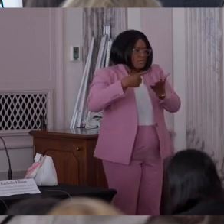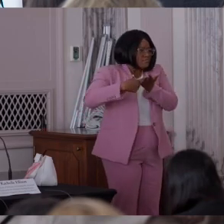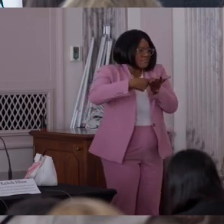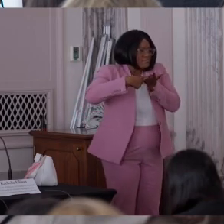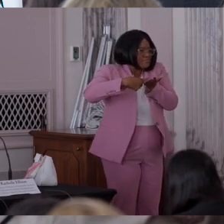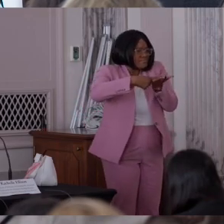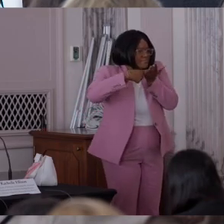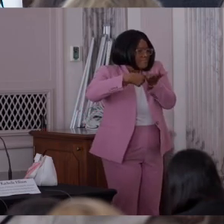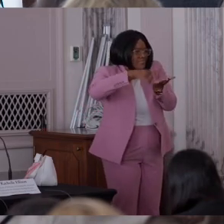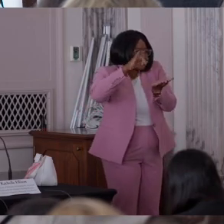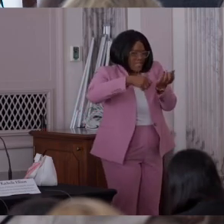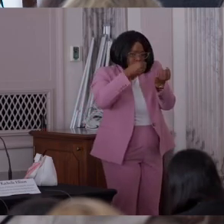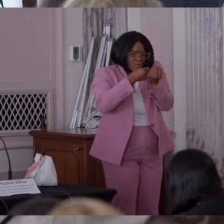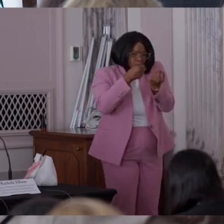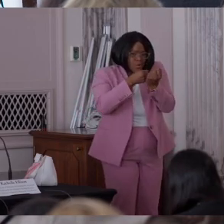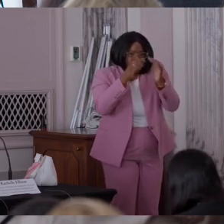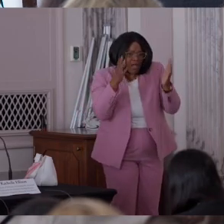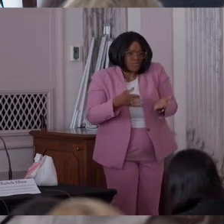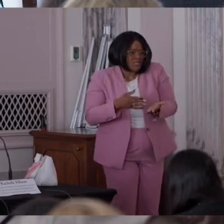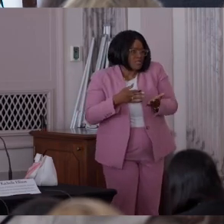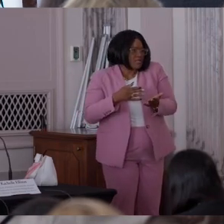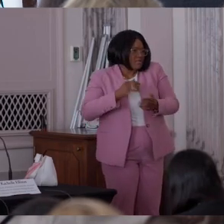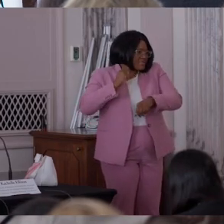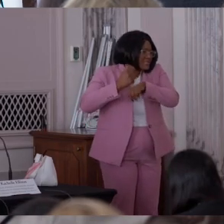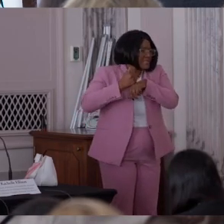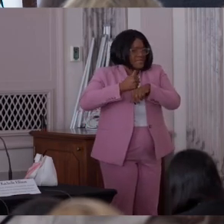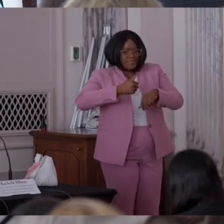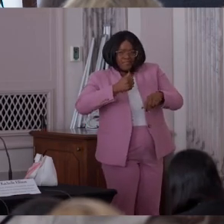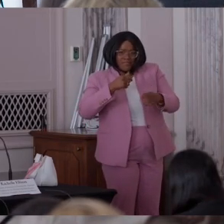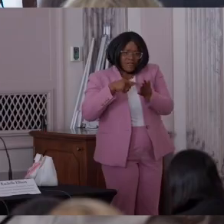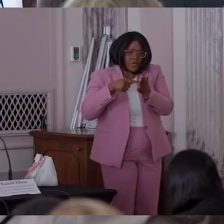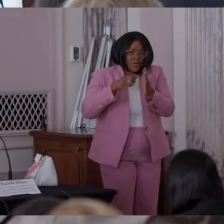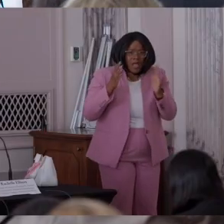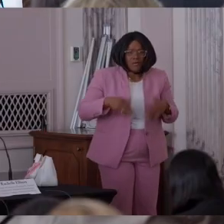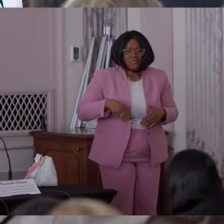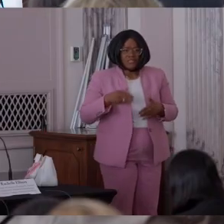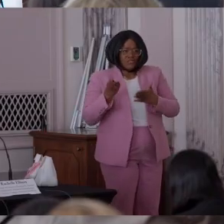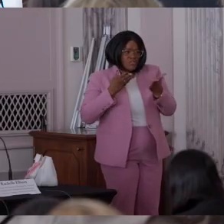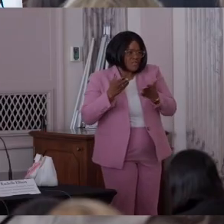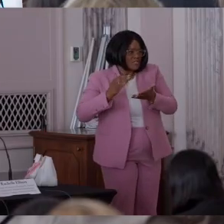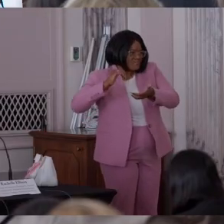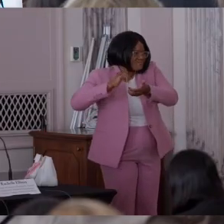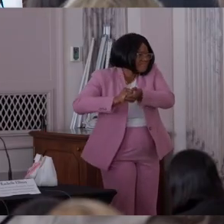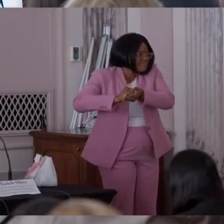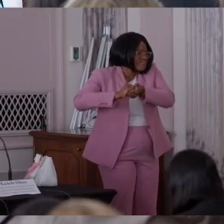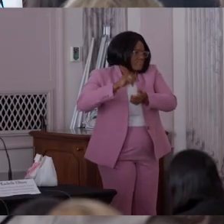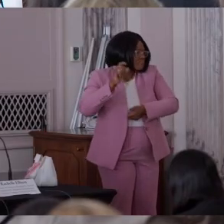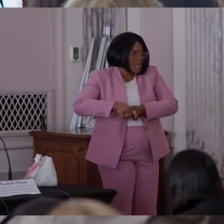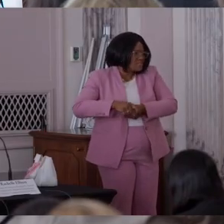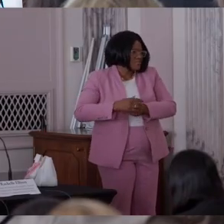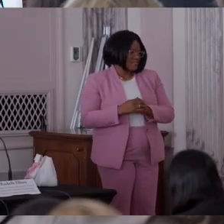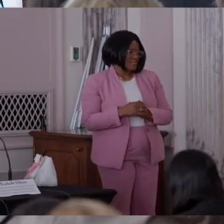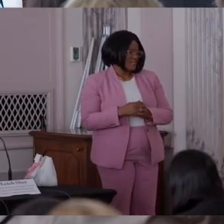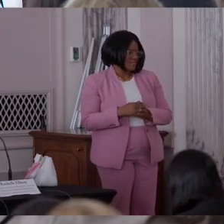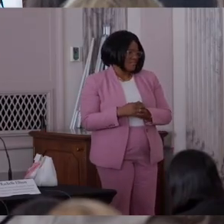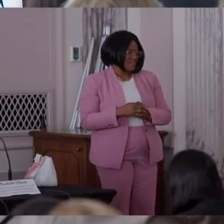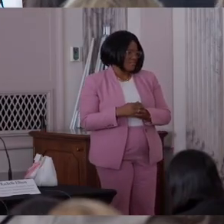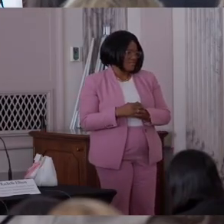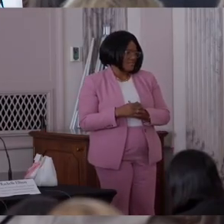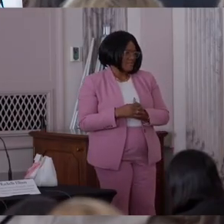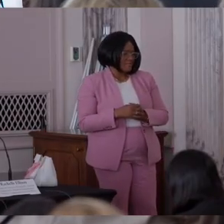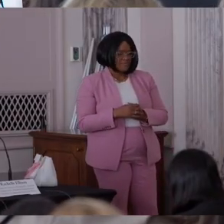the whole model of supportive housing, affordable housing, and services in our communities every day. Thank